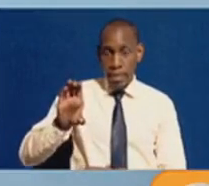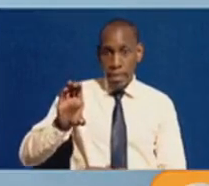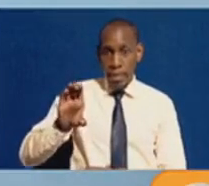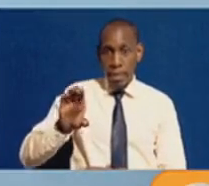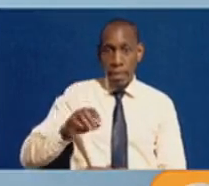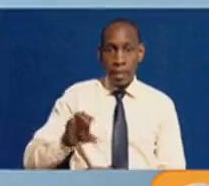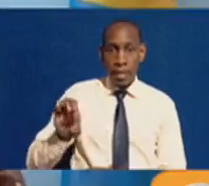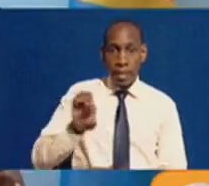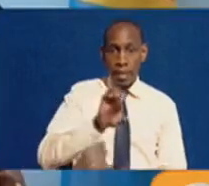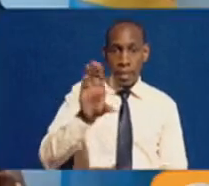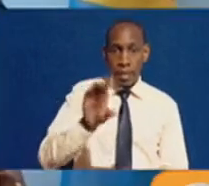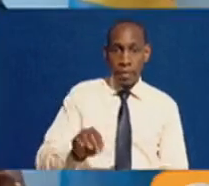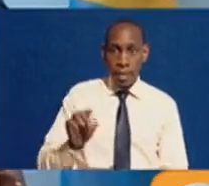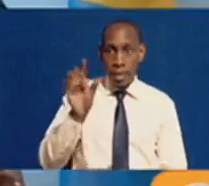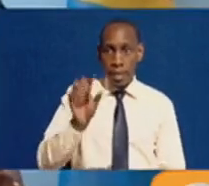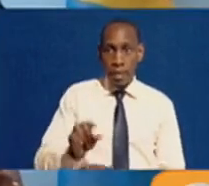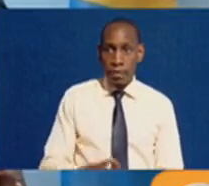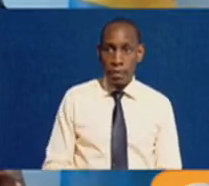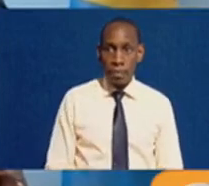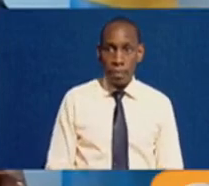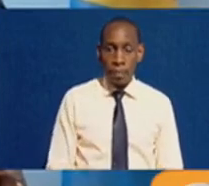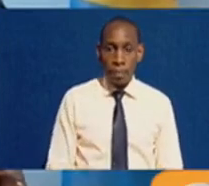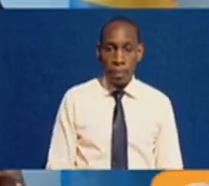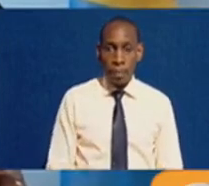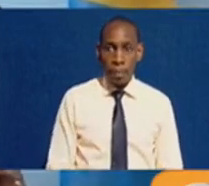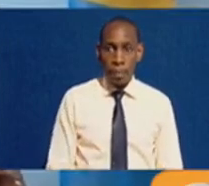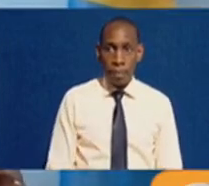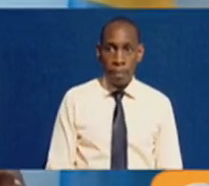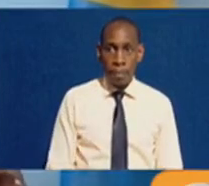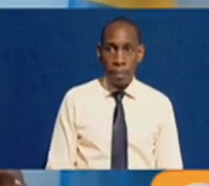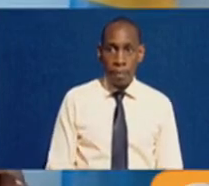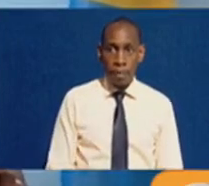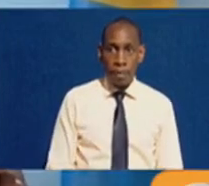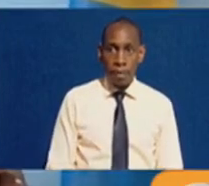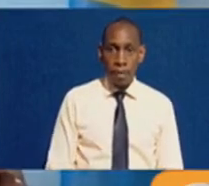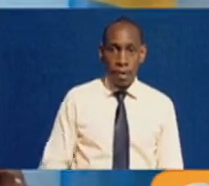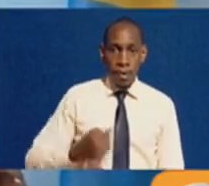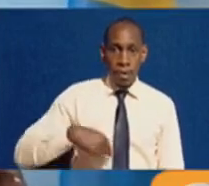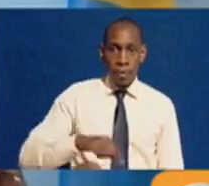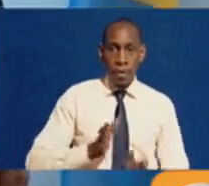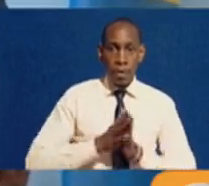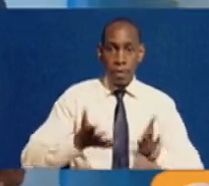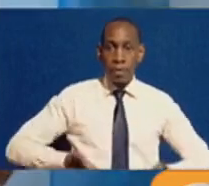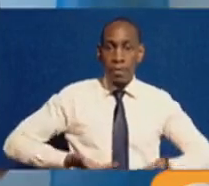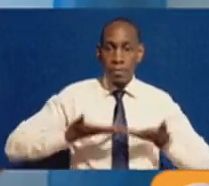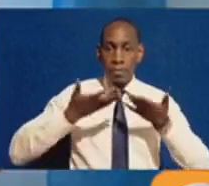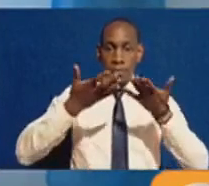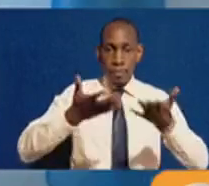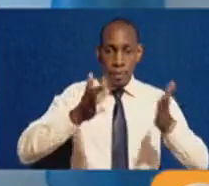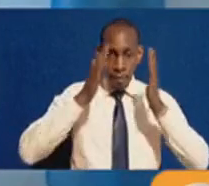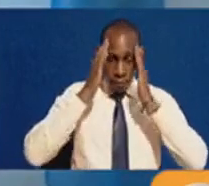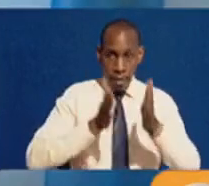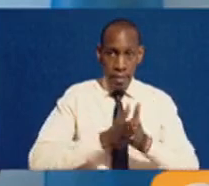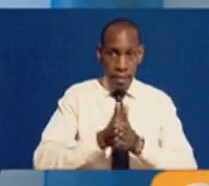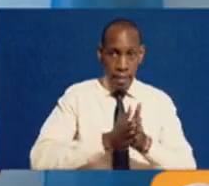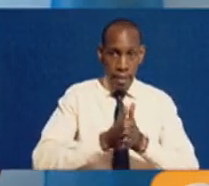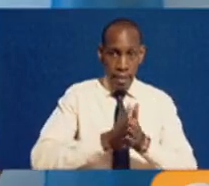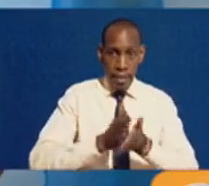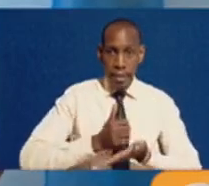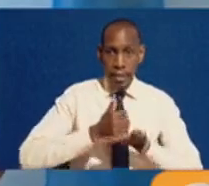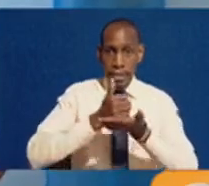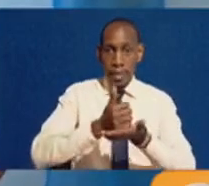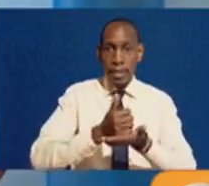East Africa region. Et à travers lui, he openly expressed his commitment and desire of